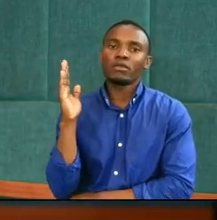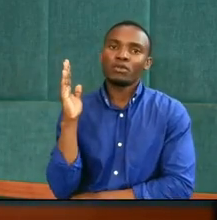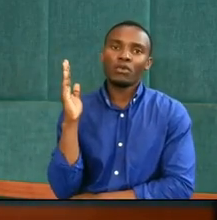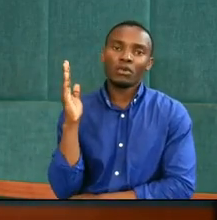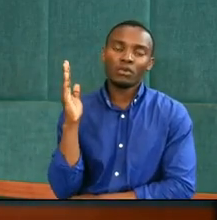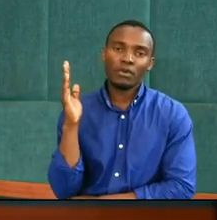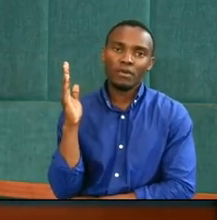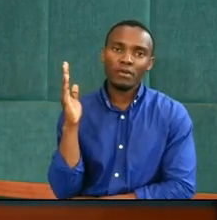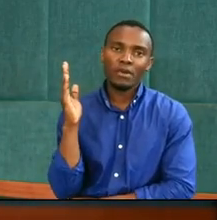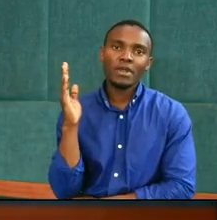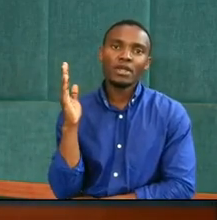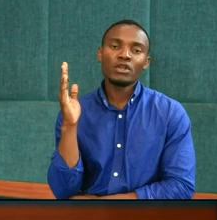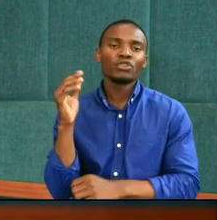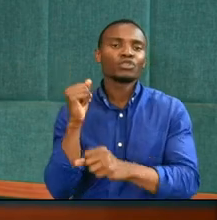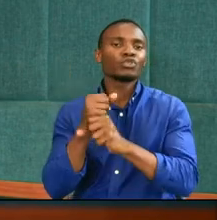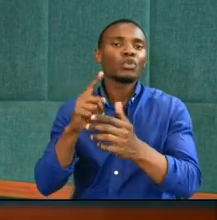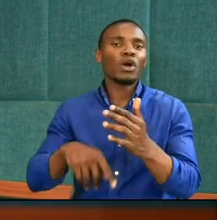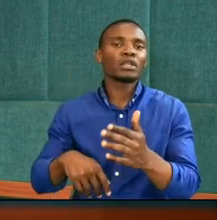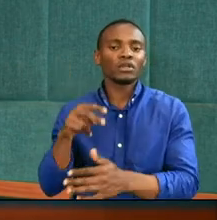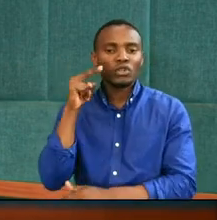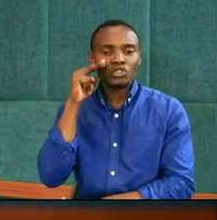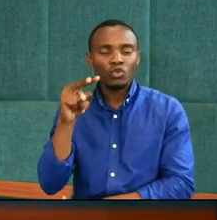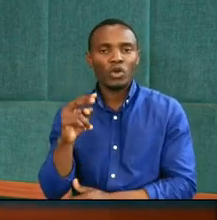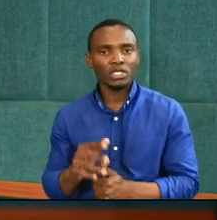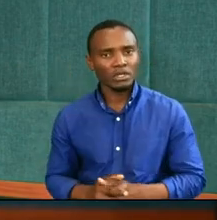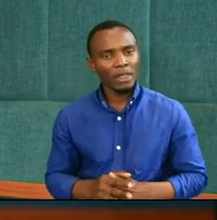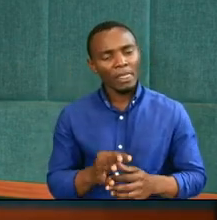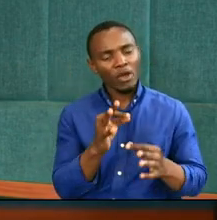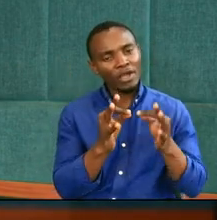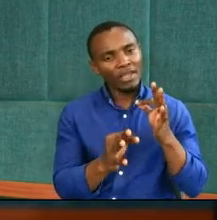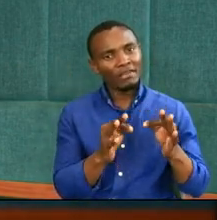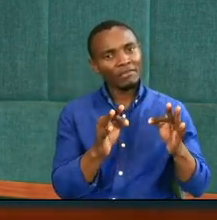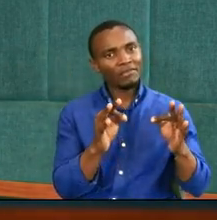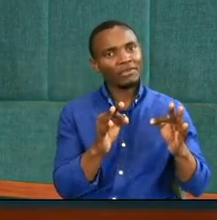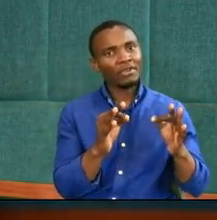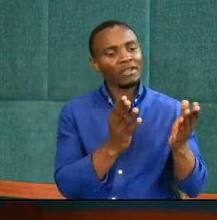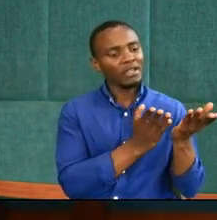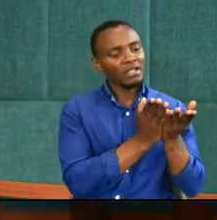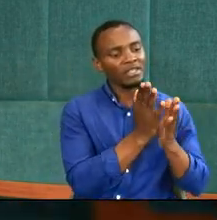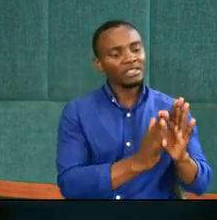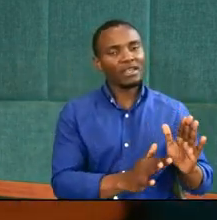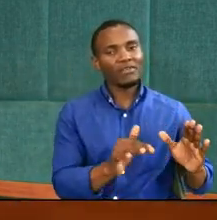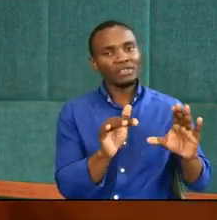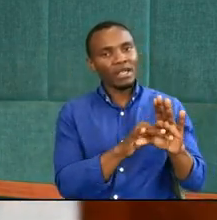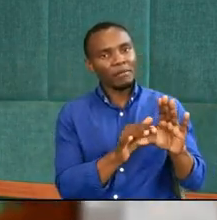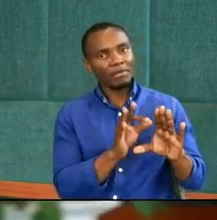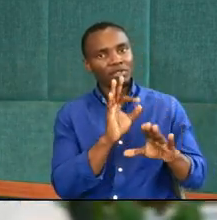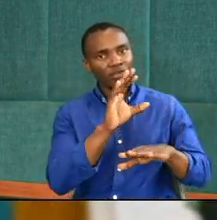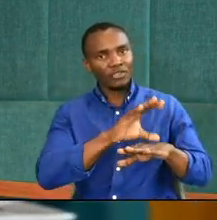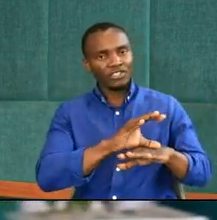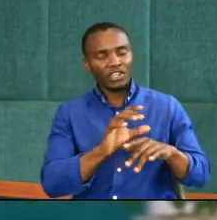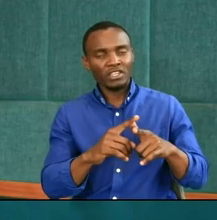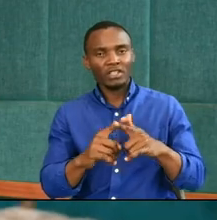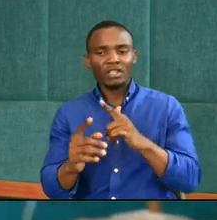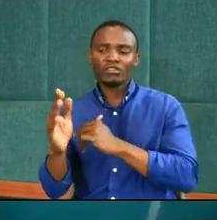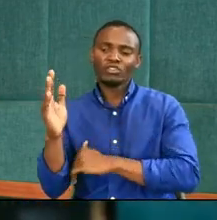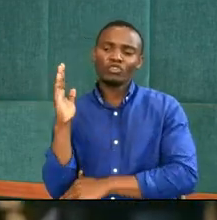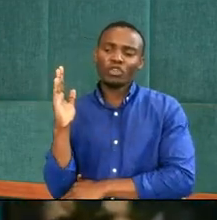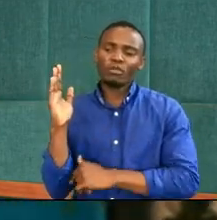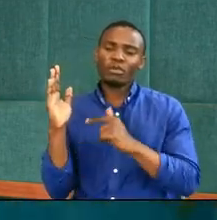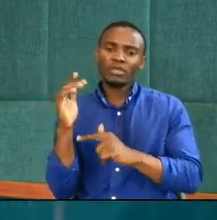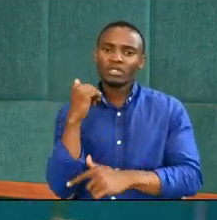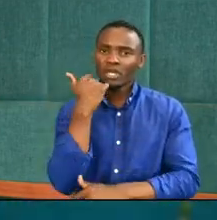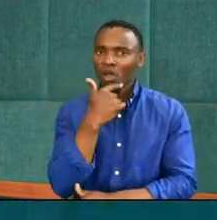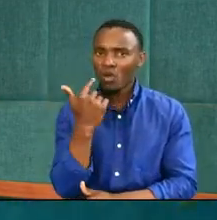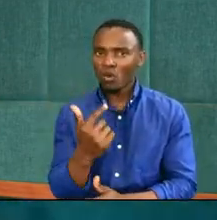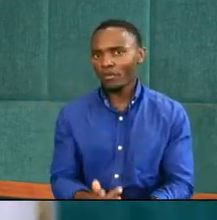doorkeeper to watch. Now, if the members are the servants in the church, who are the doorkeepers?